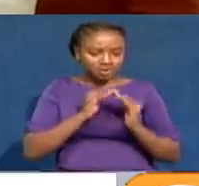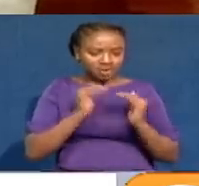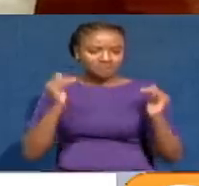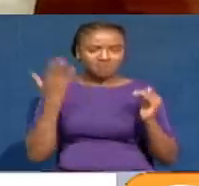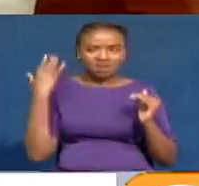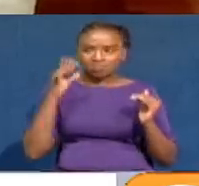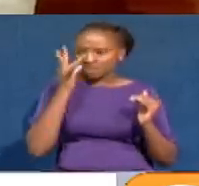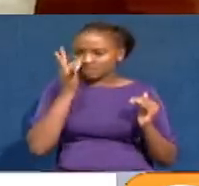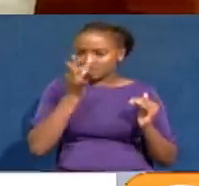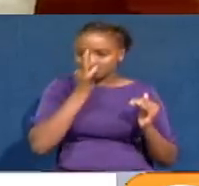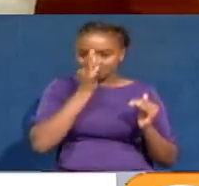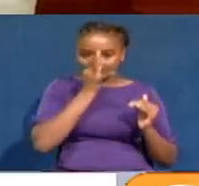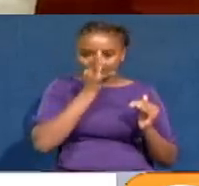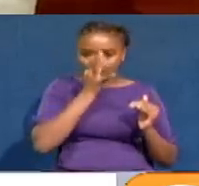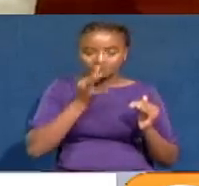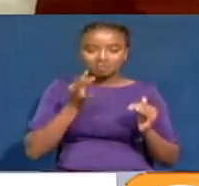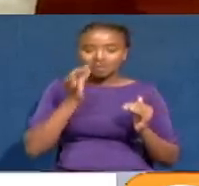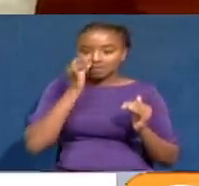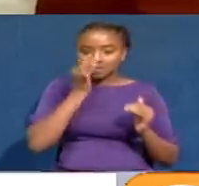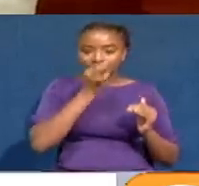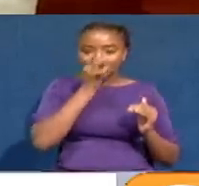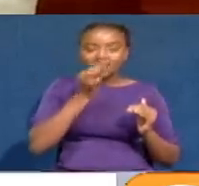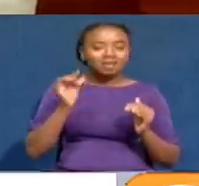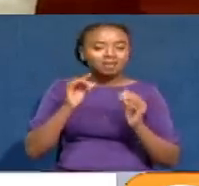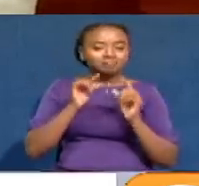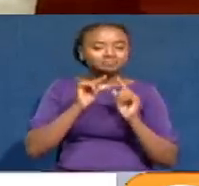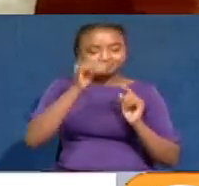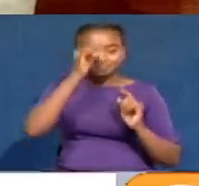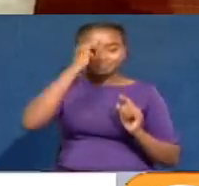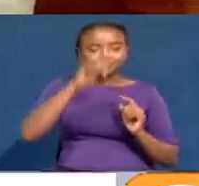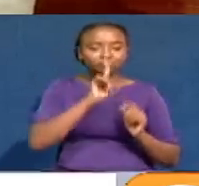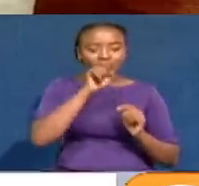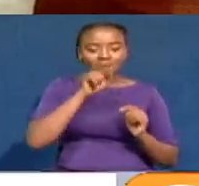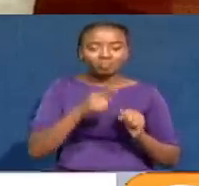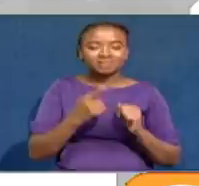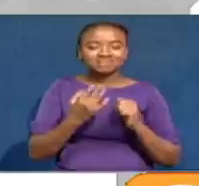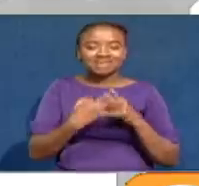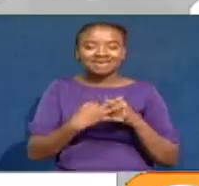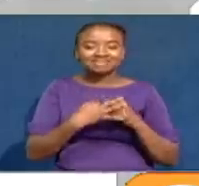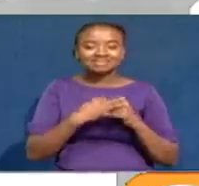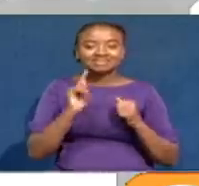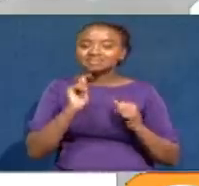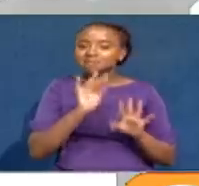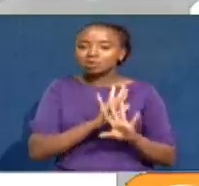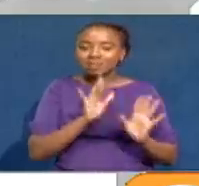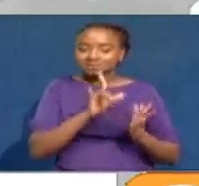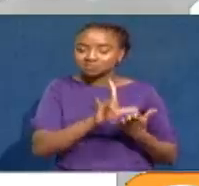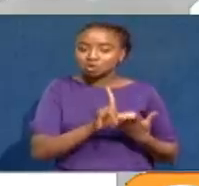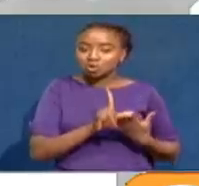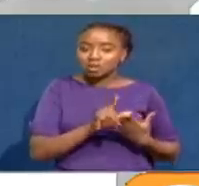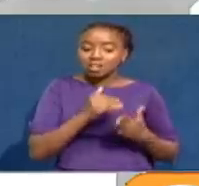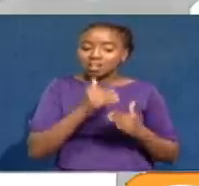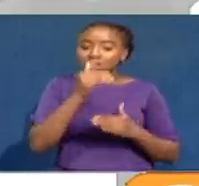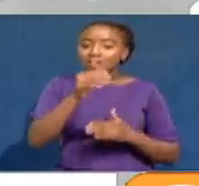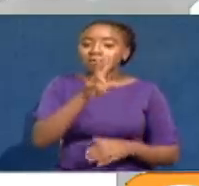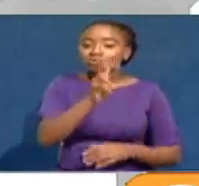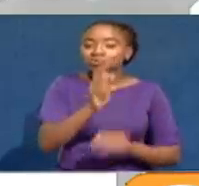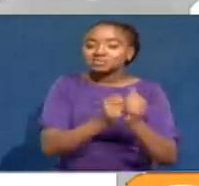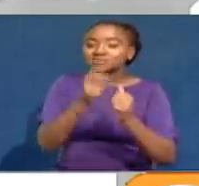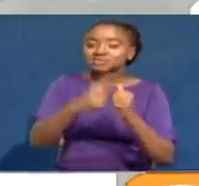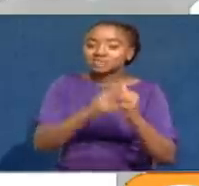external and domestic, was 1.8 trillion. You said in that. 2017, that debt was